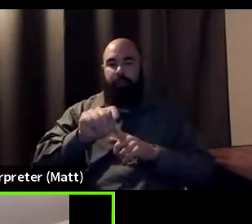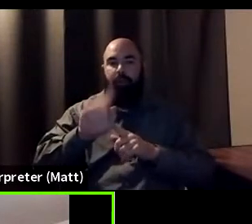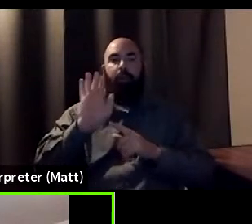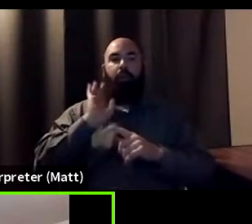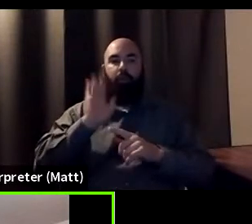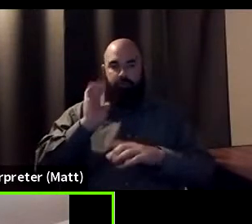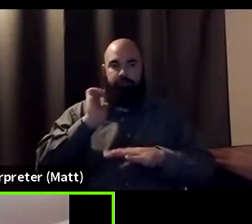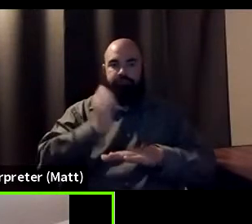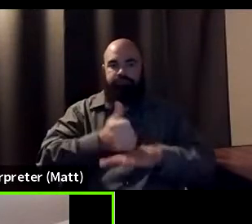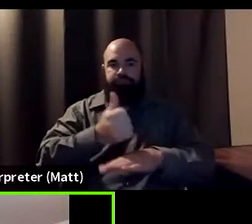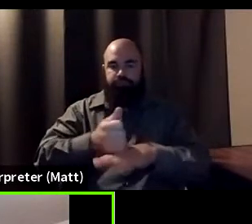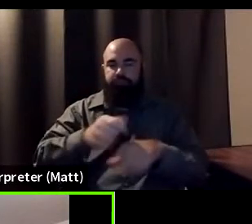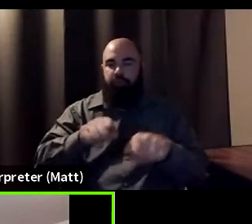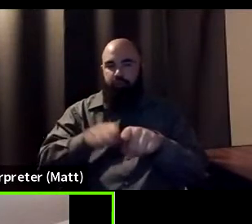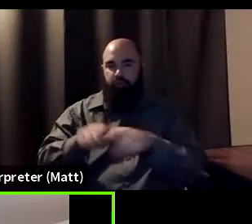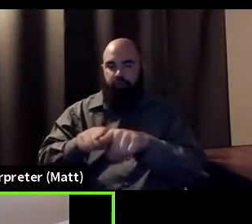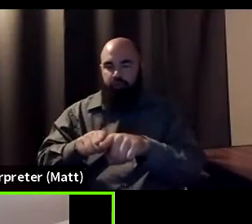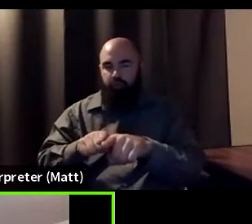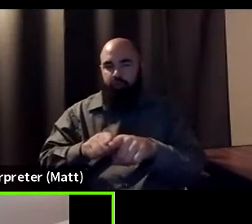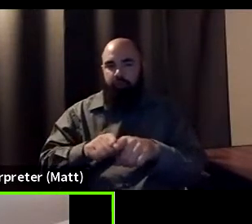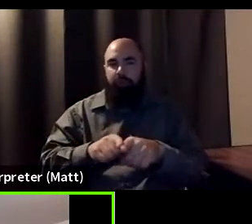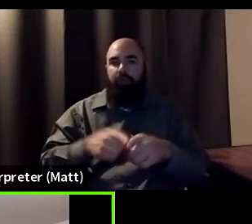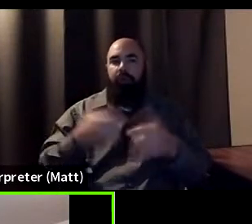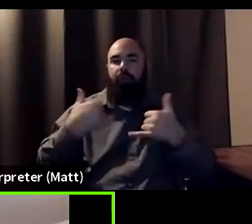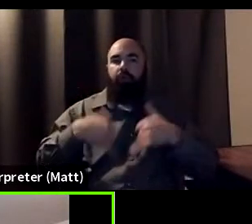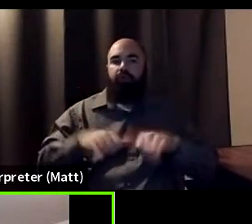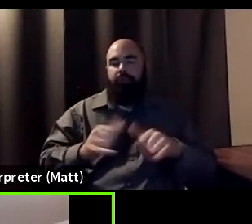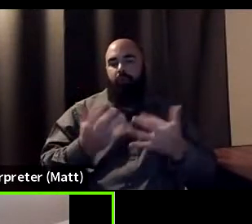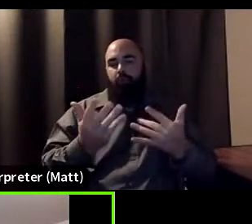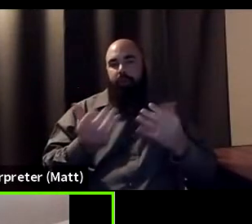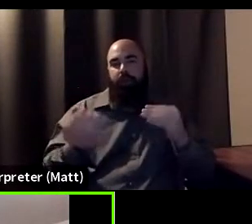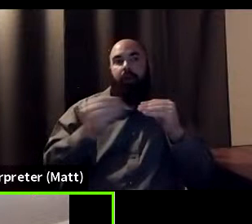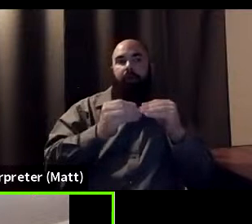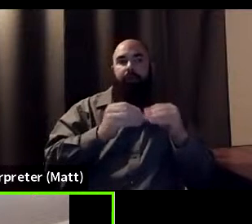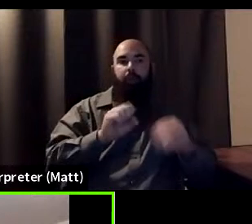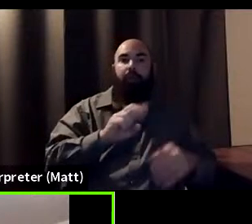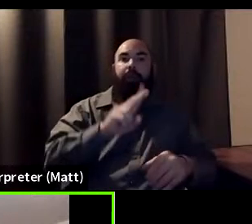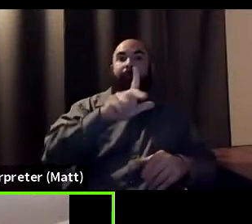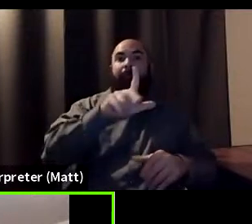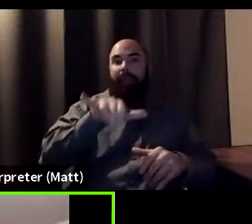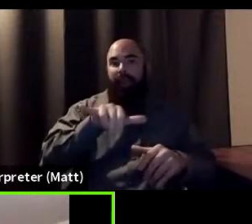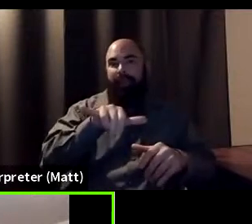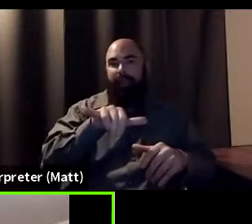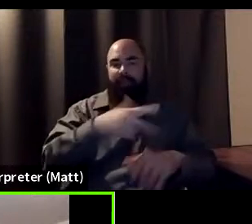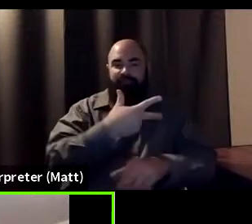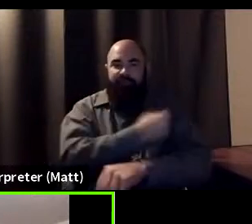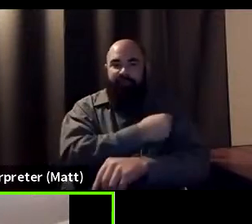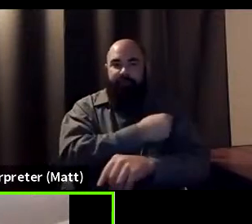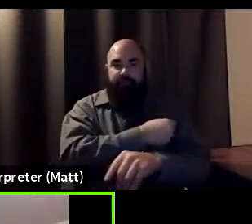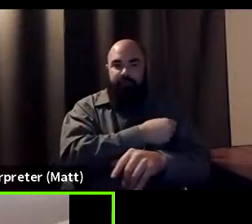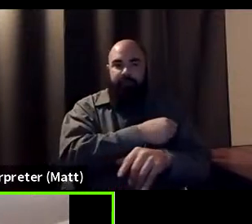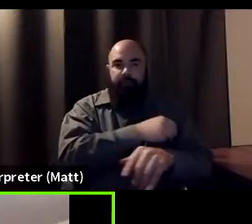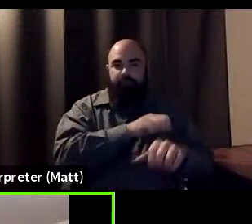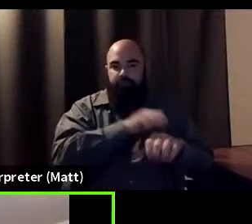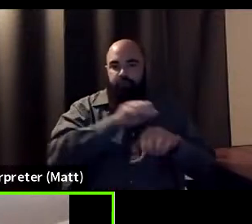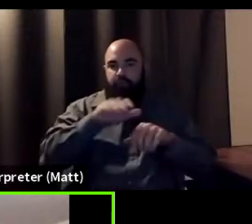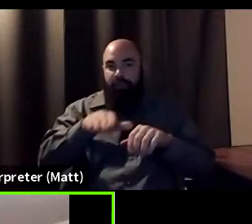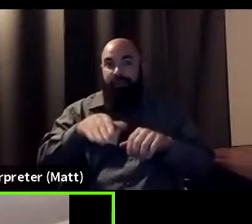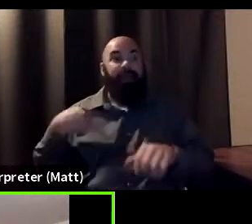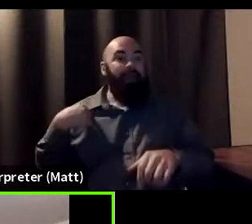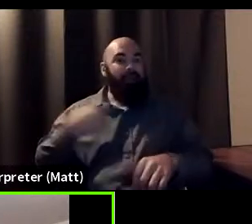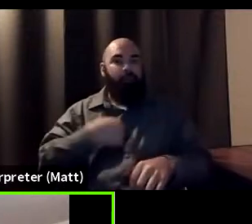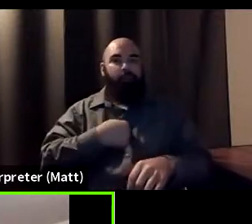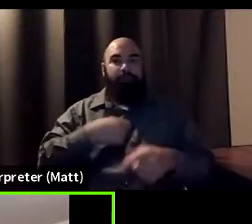be coming as the vaccine supply opens up. And again, that's not something that I have any control over, and that's not something that we